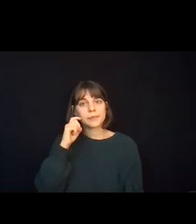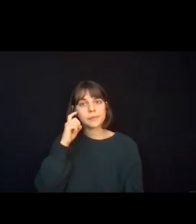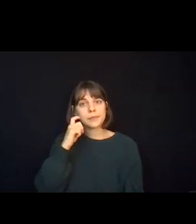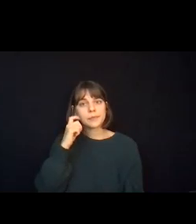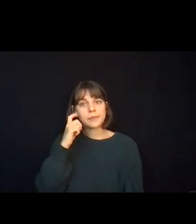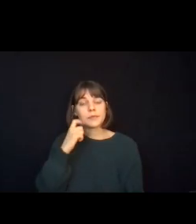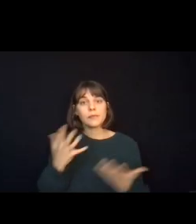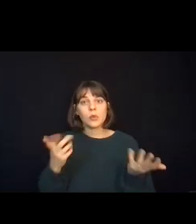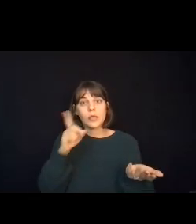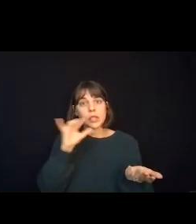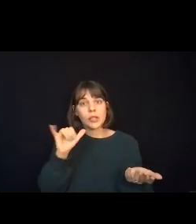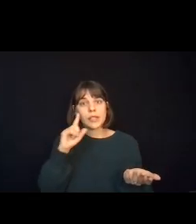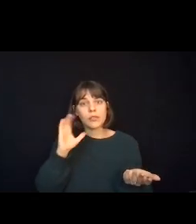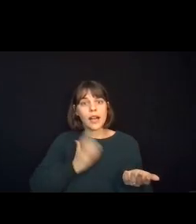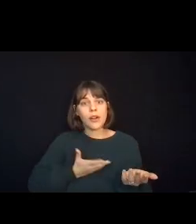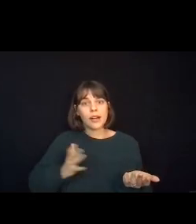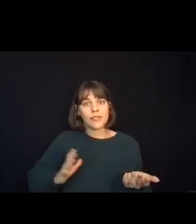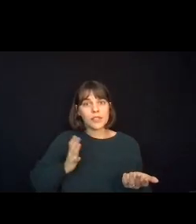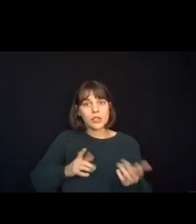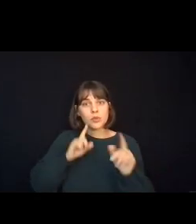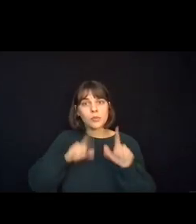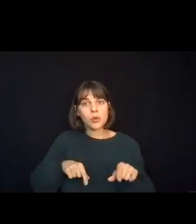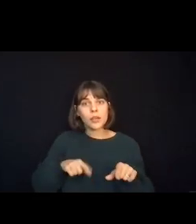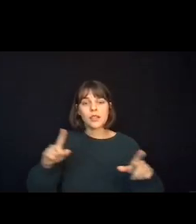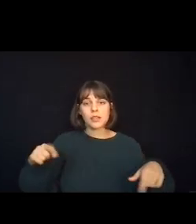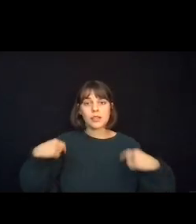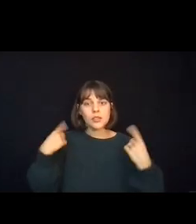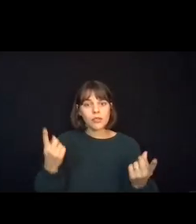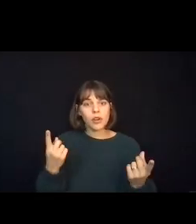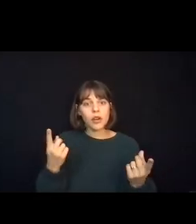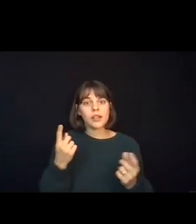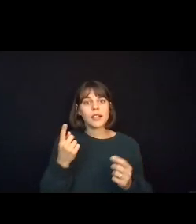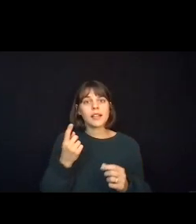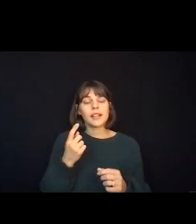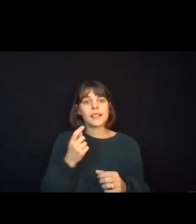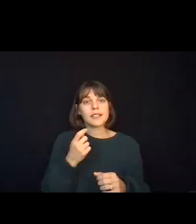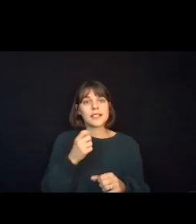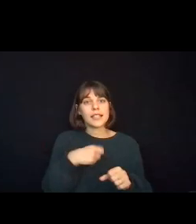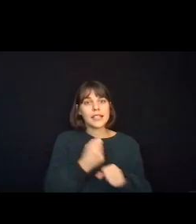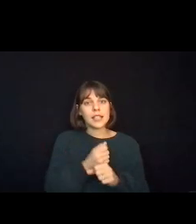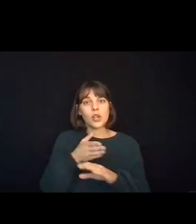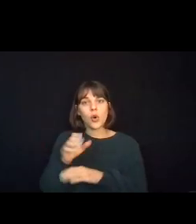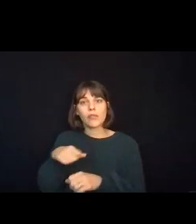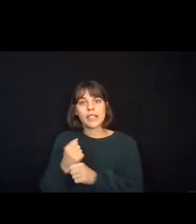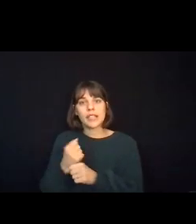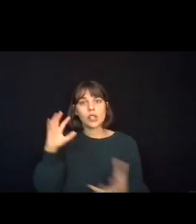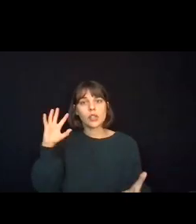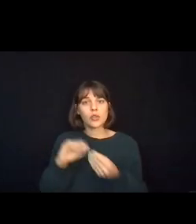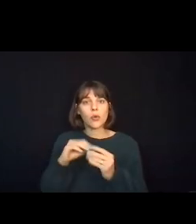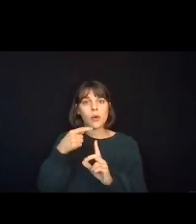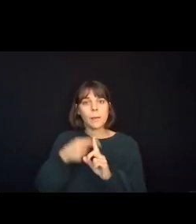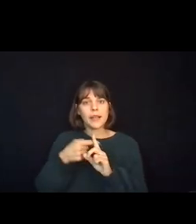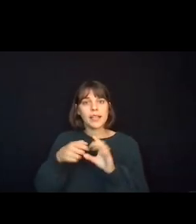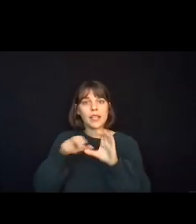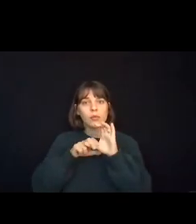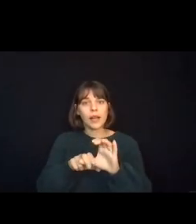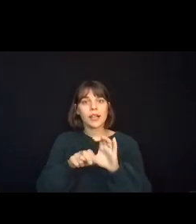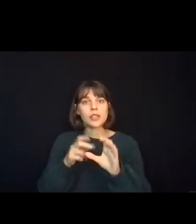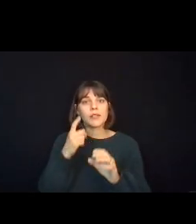In terms of what that looks like for our official reporting so far, this is like year over year total monthly ridership on the